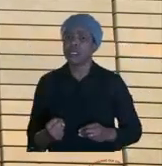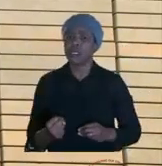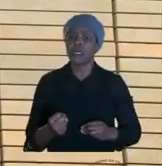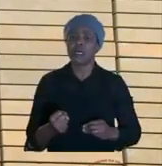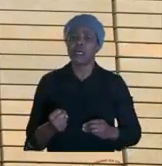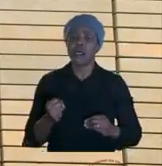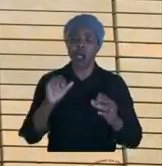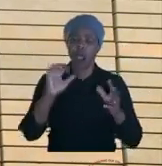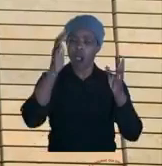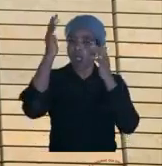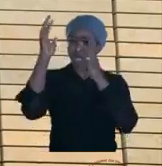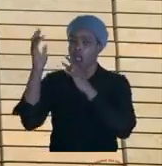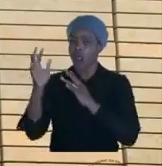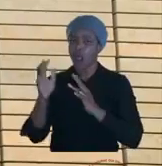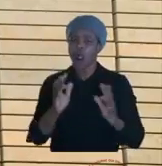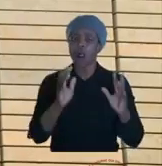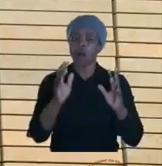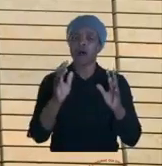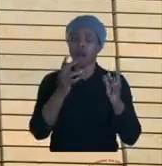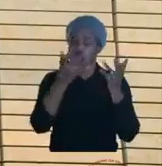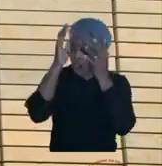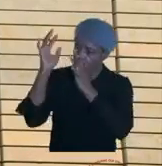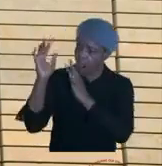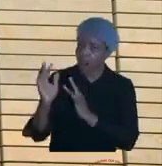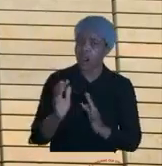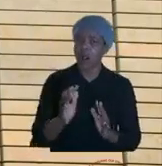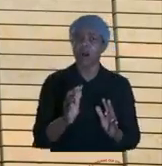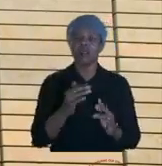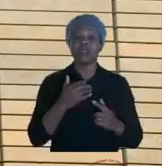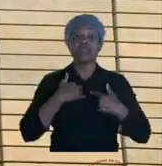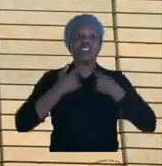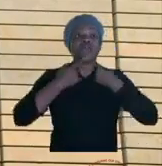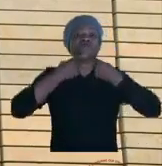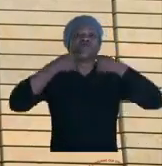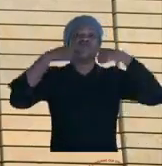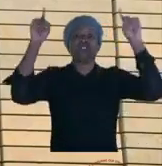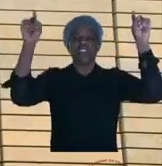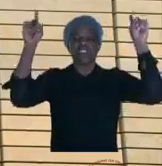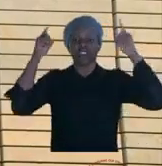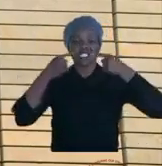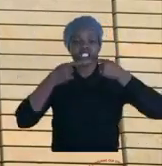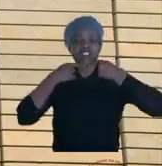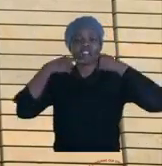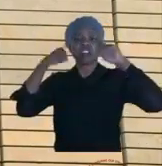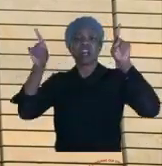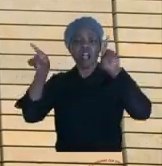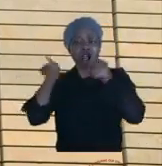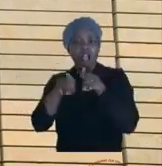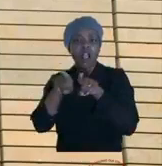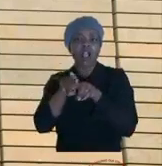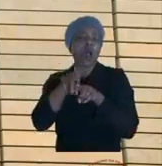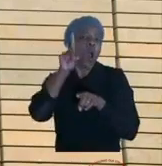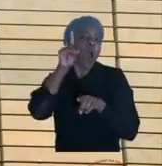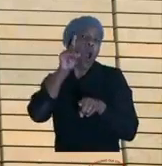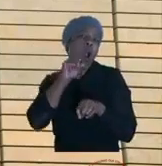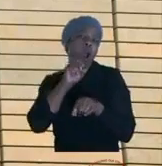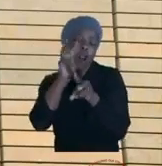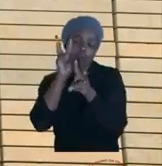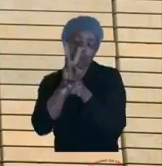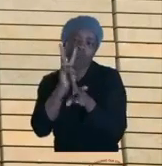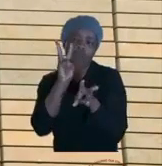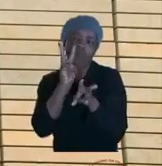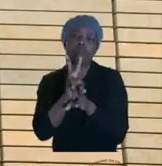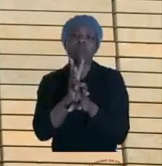Mile away! I say as my great-grandmother would say.